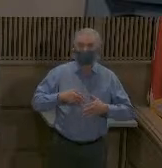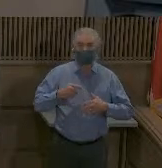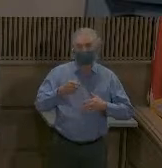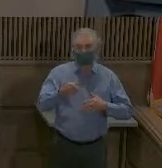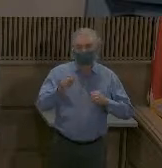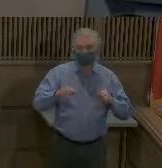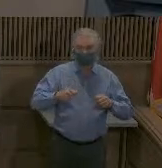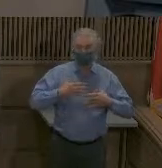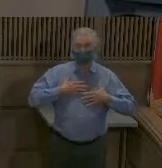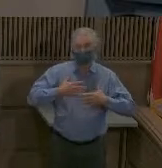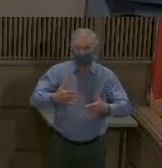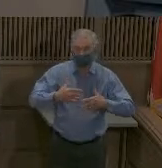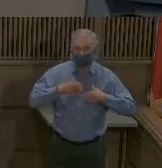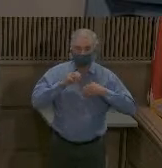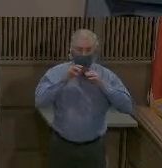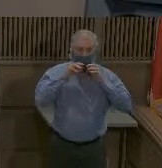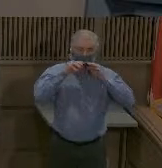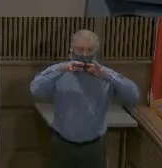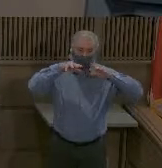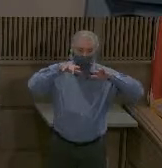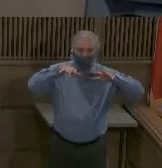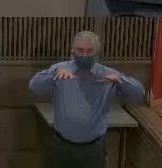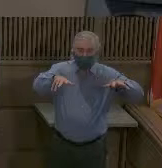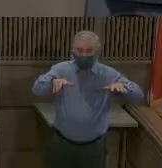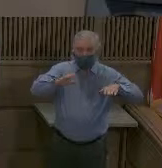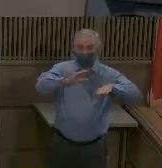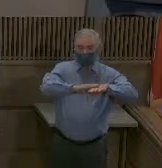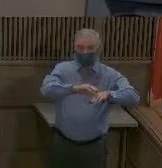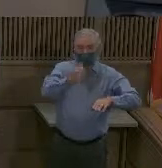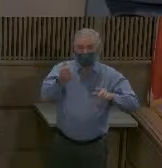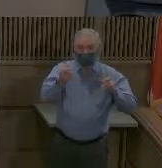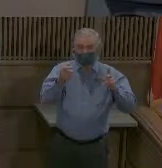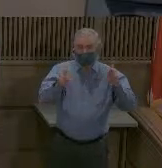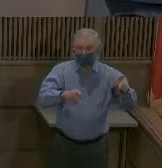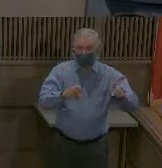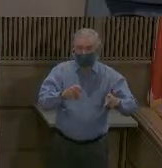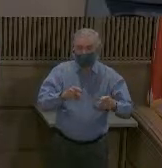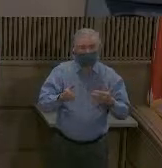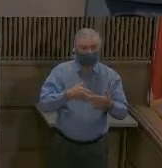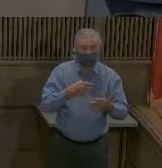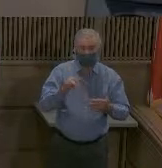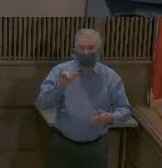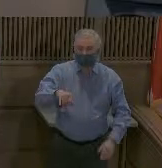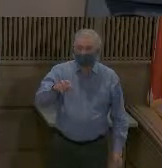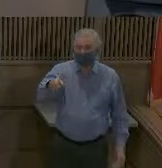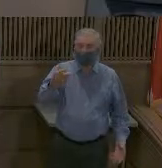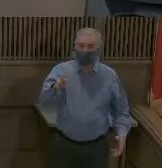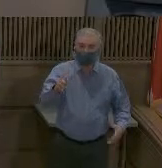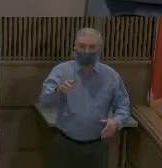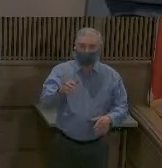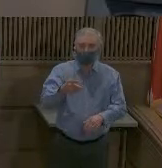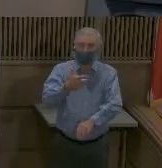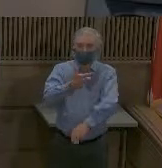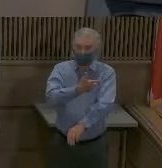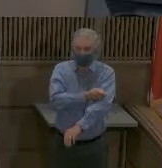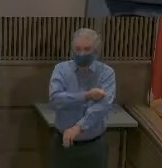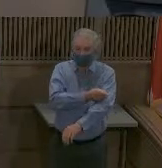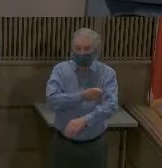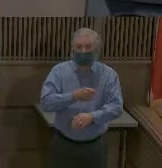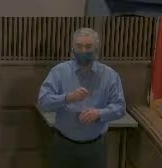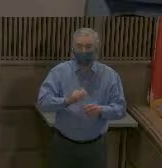people with the virus, even if you have been vaccinated. Even though the virus itself may